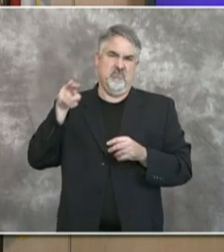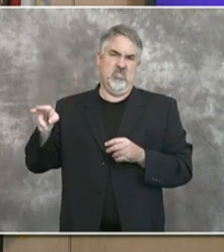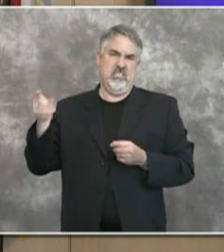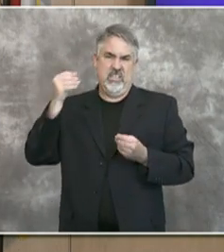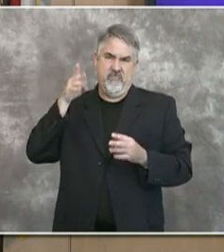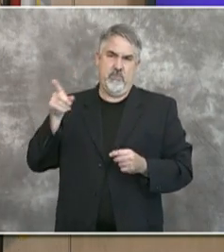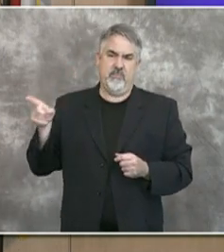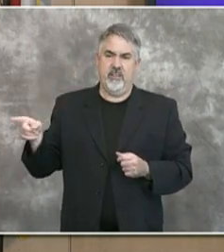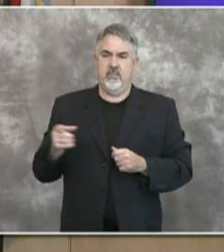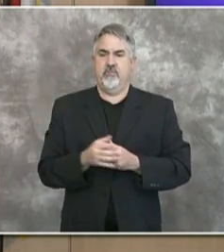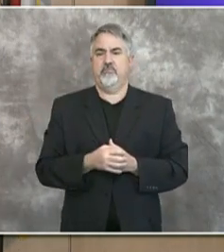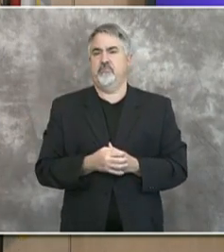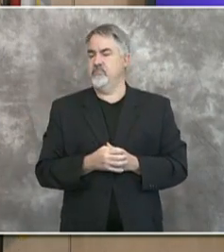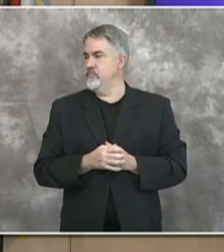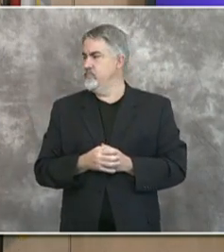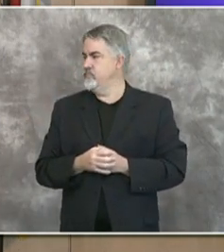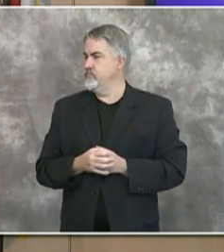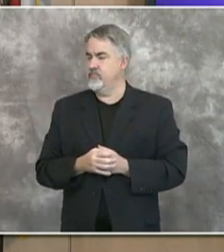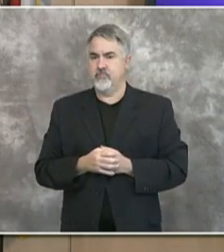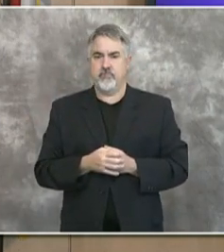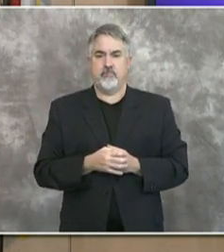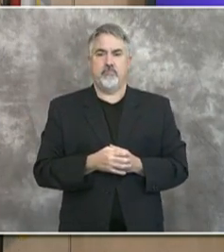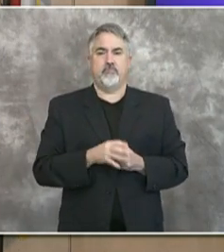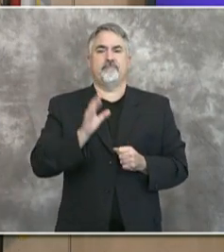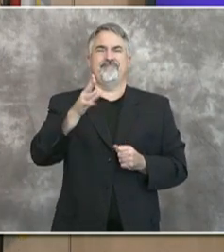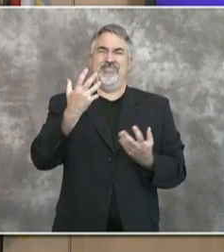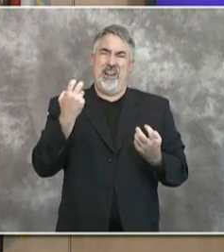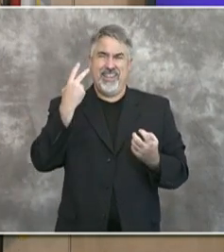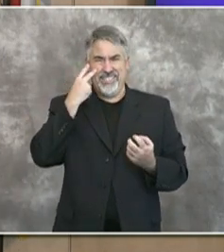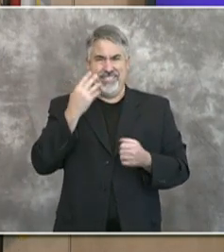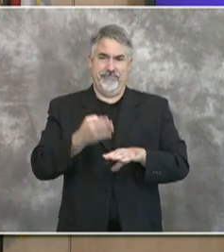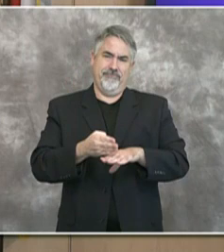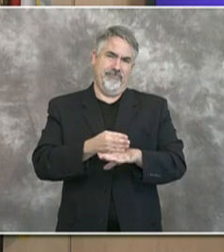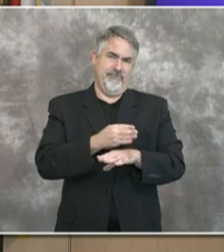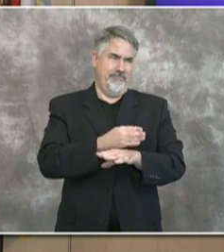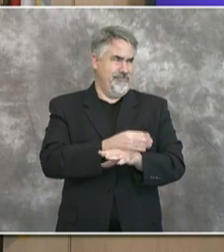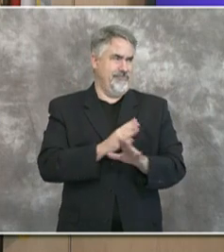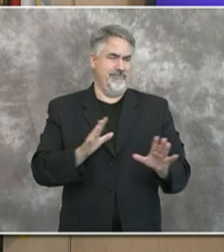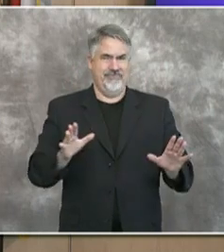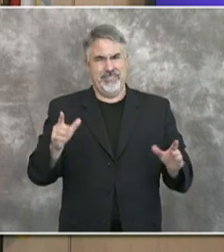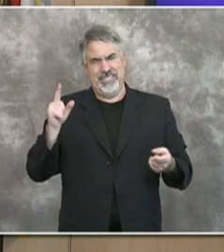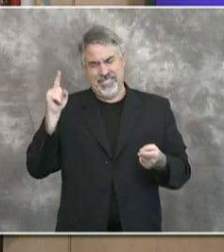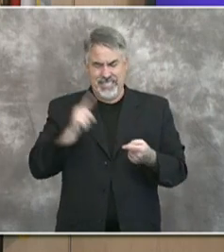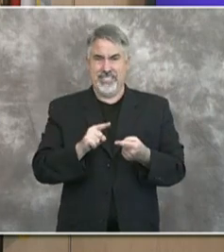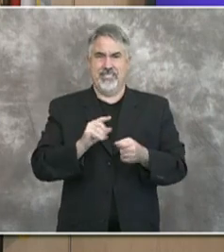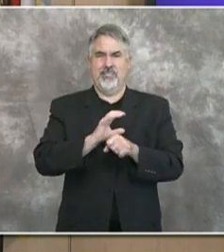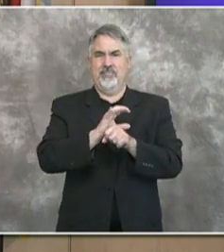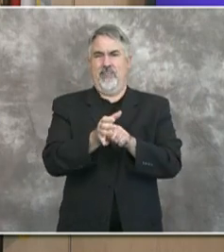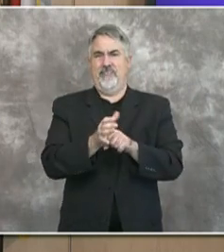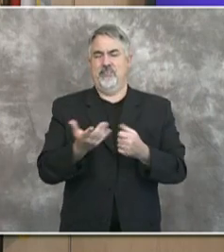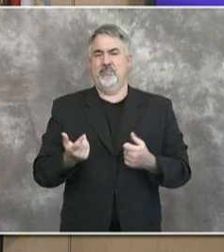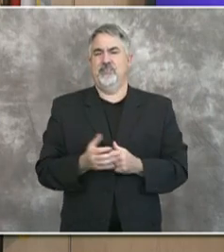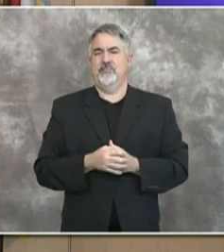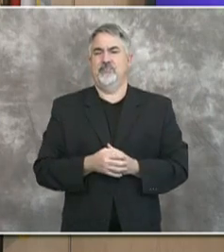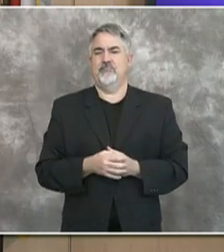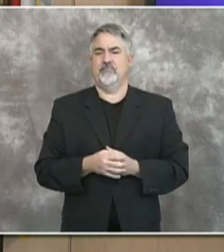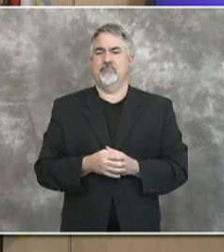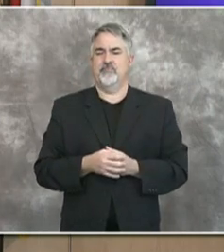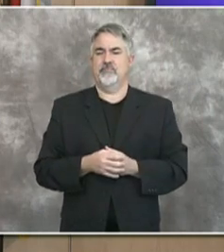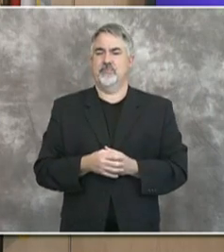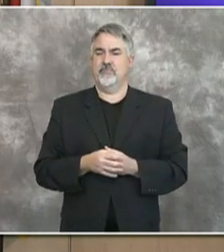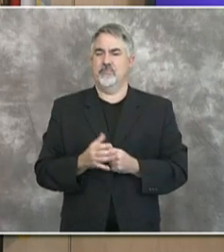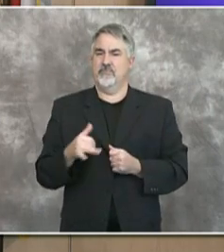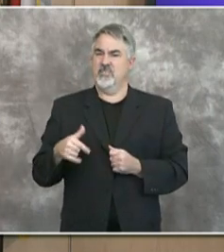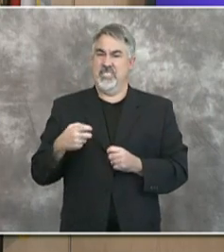Again, we want to see forward progress. We want to be able to ease back some of the things that make our life a little bit easier in these difficult